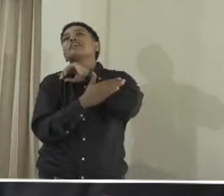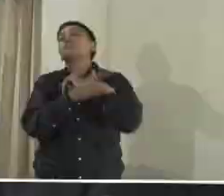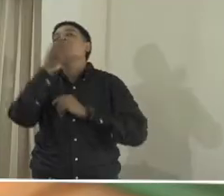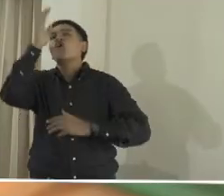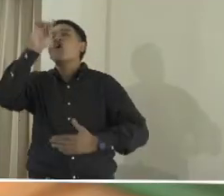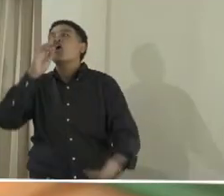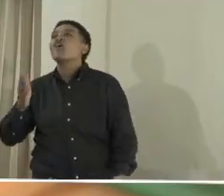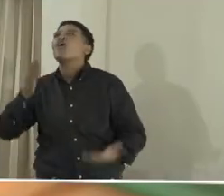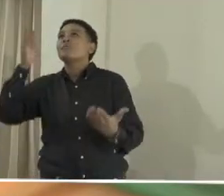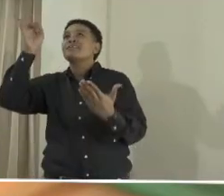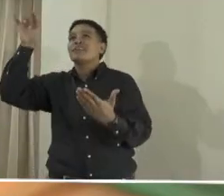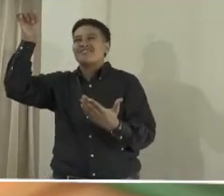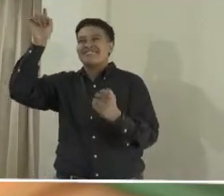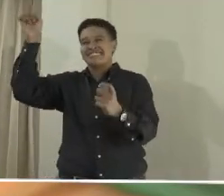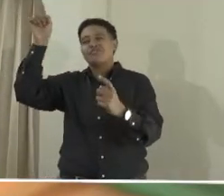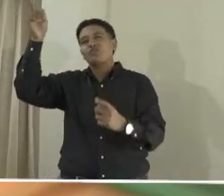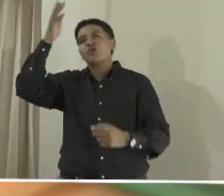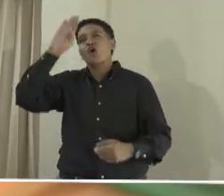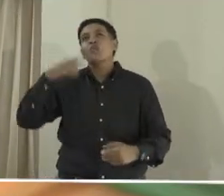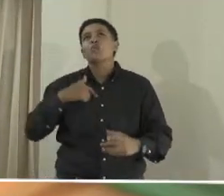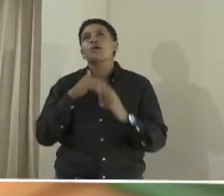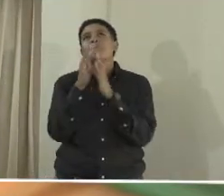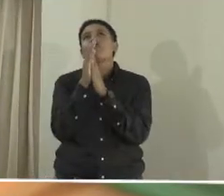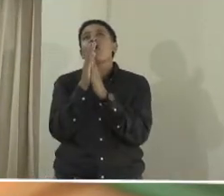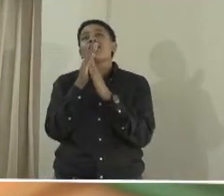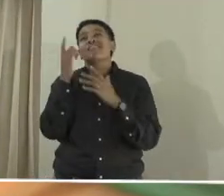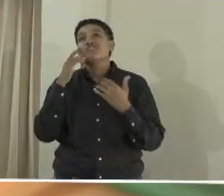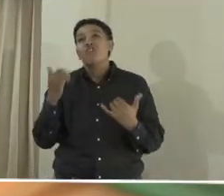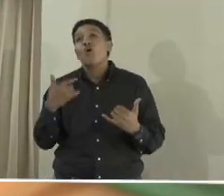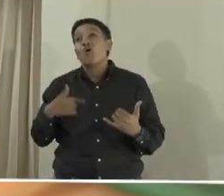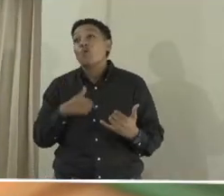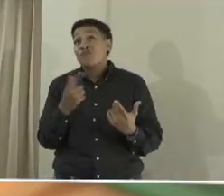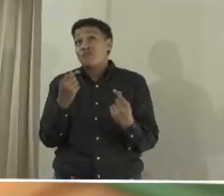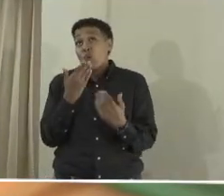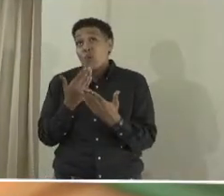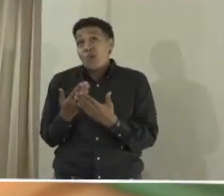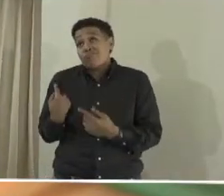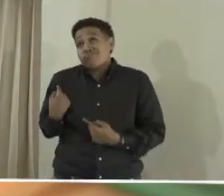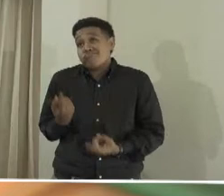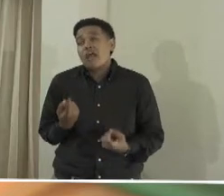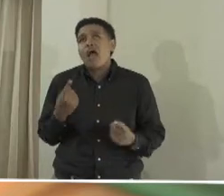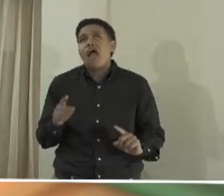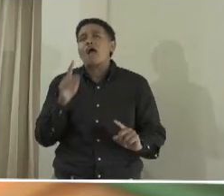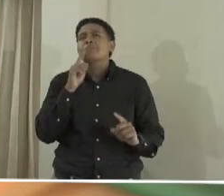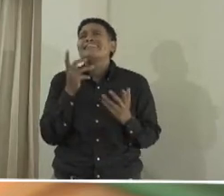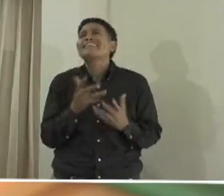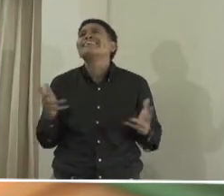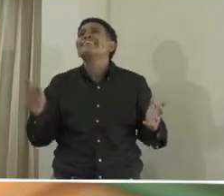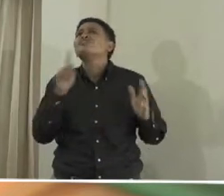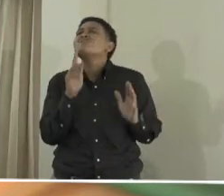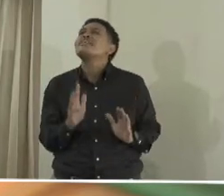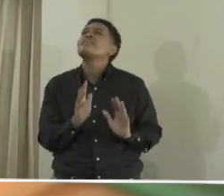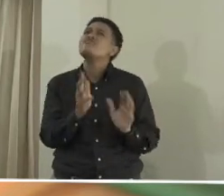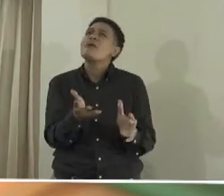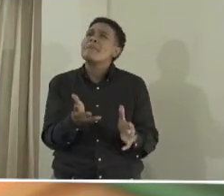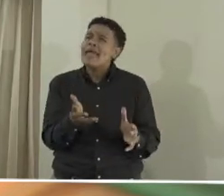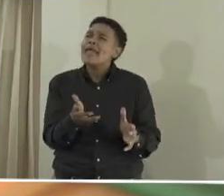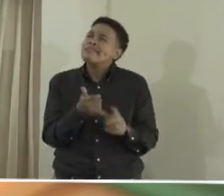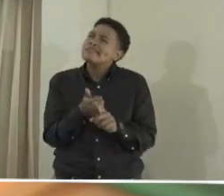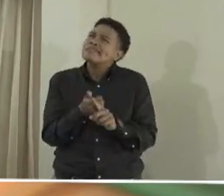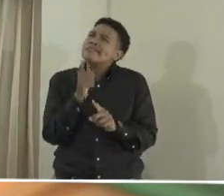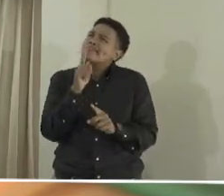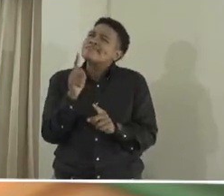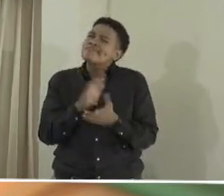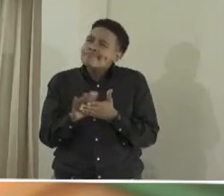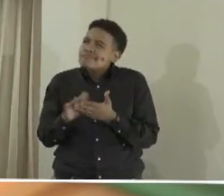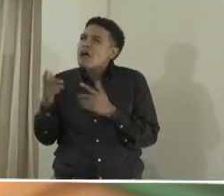commit that to you, Lord. We pray, God, that even though we have done so well, the things that remain you will cleanse. We